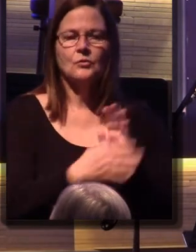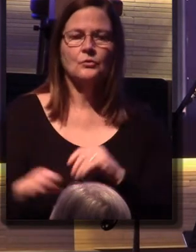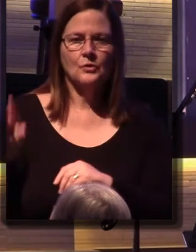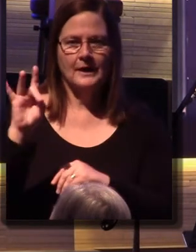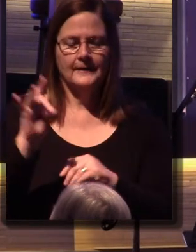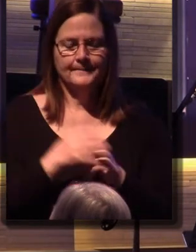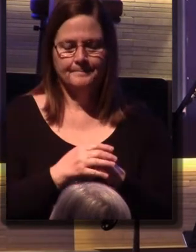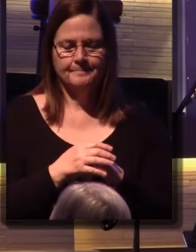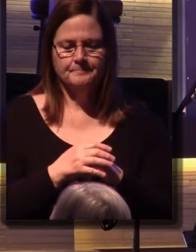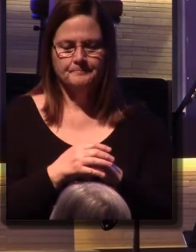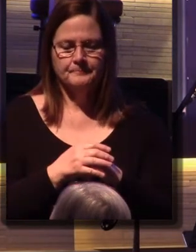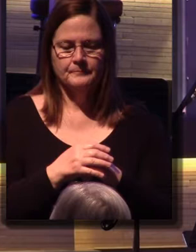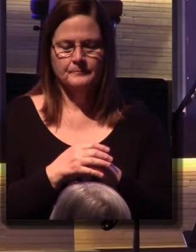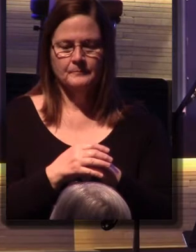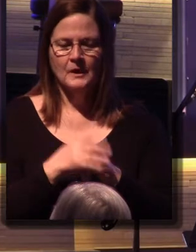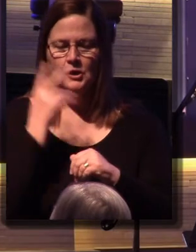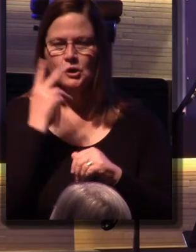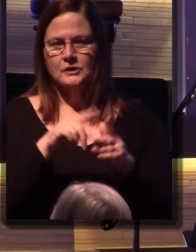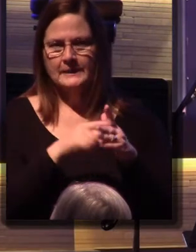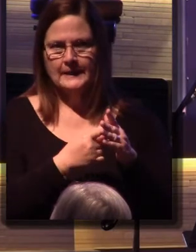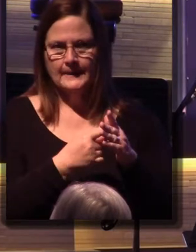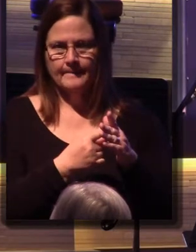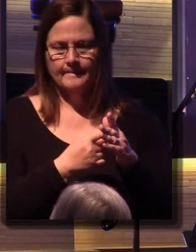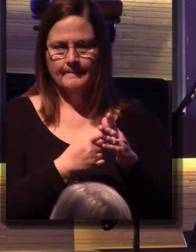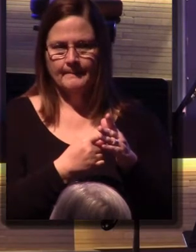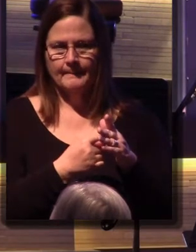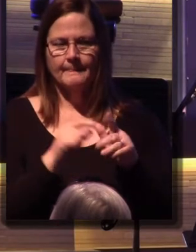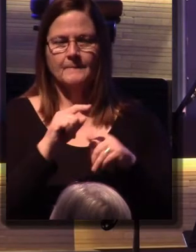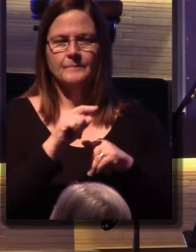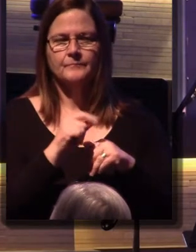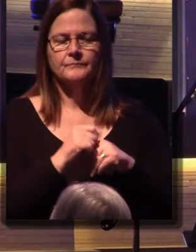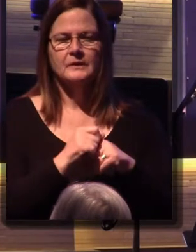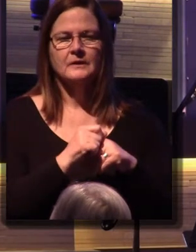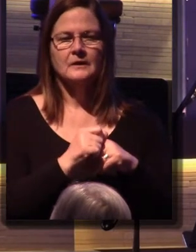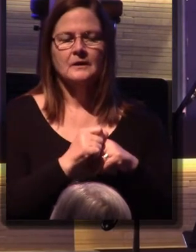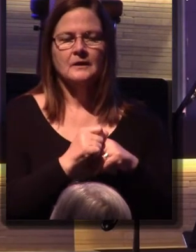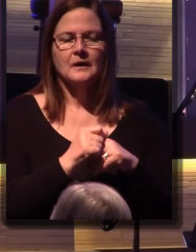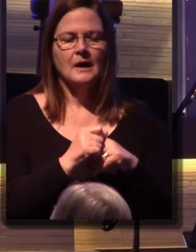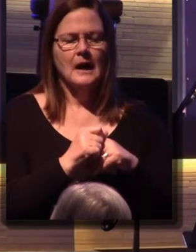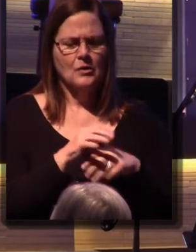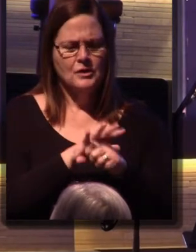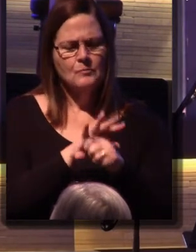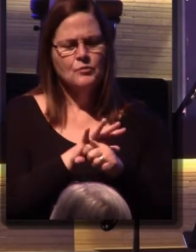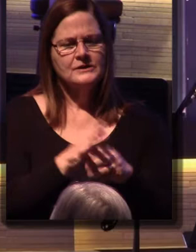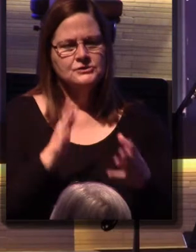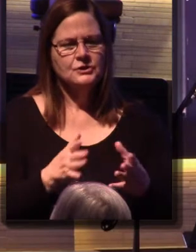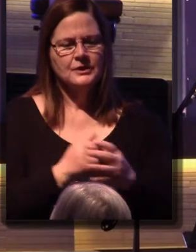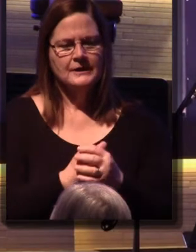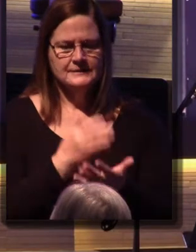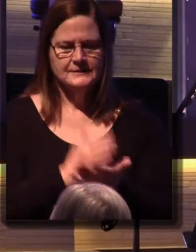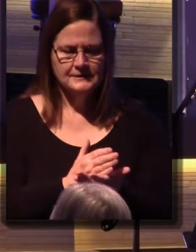comes in verses 4 through 8. And so look with me just at the opening, at the second half of verse 4. How